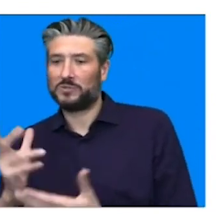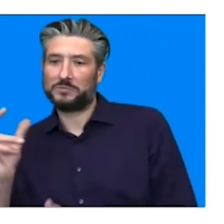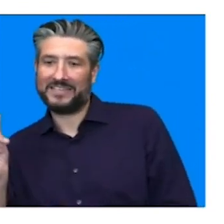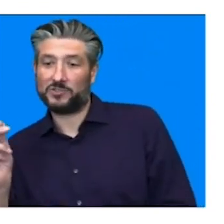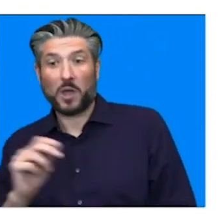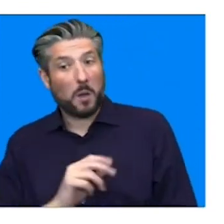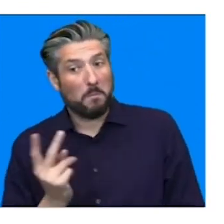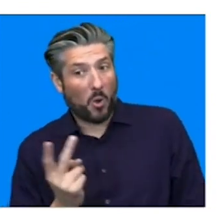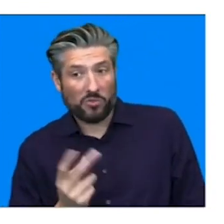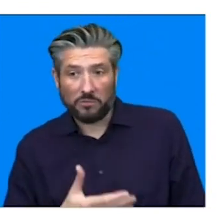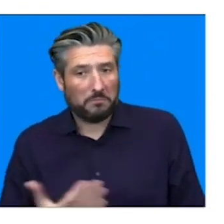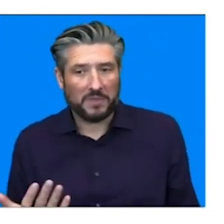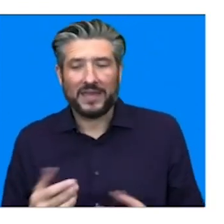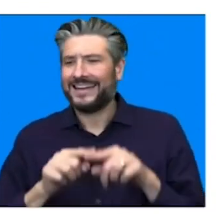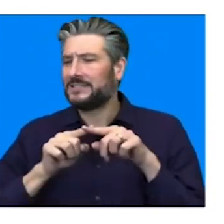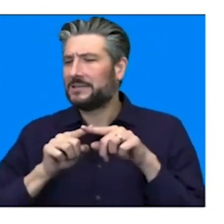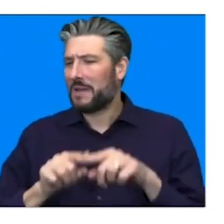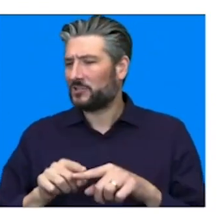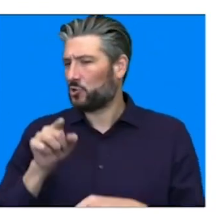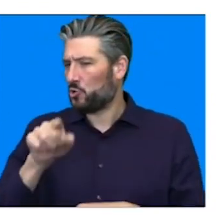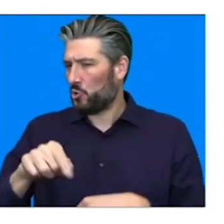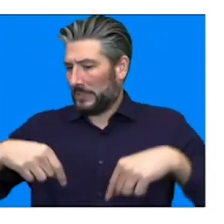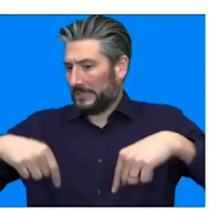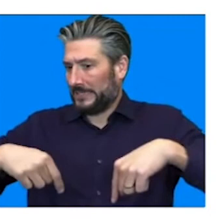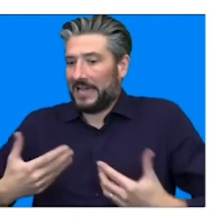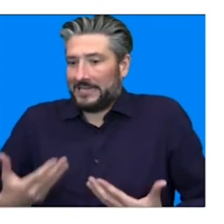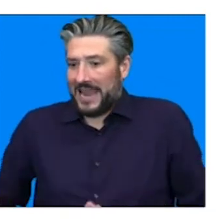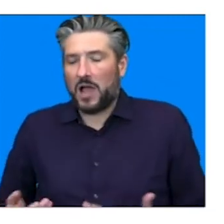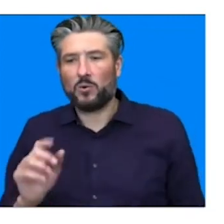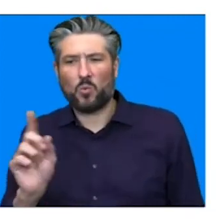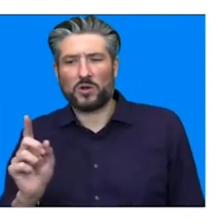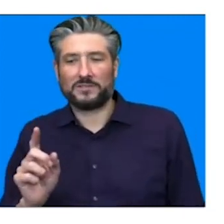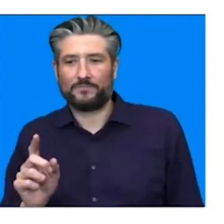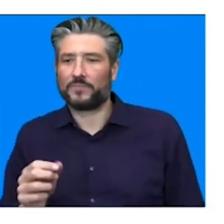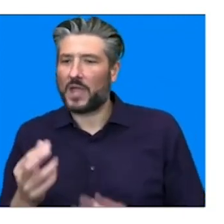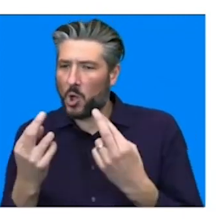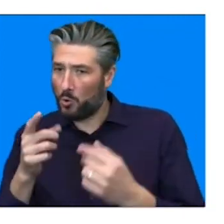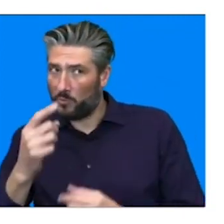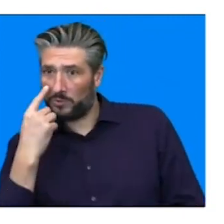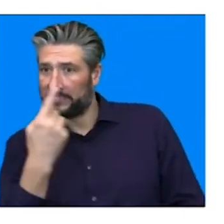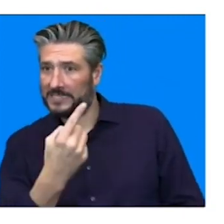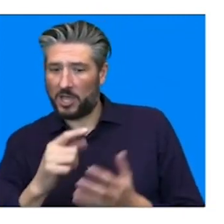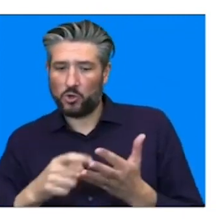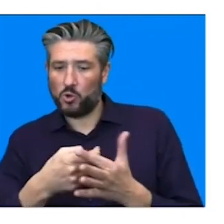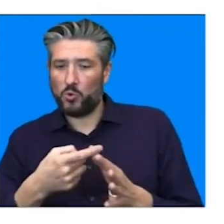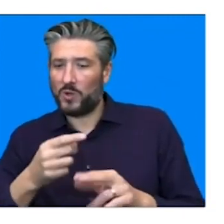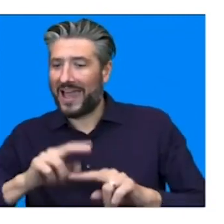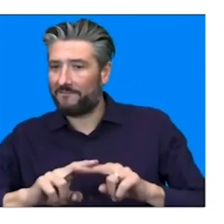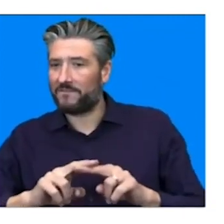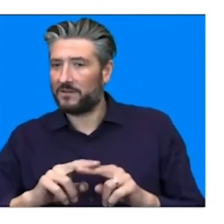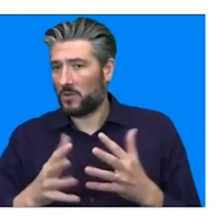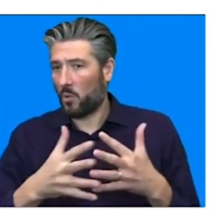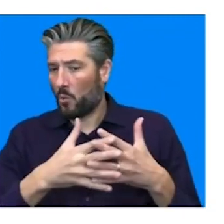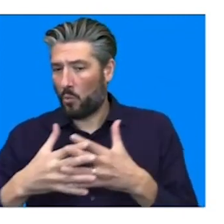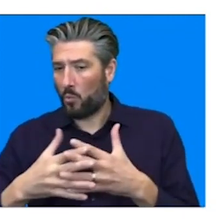you are now. I hope that you'll find what you need by starting from the UKAAF website, but I'm new to UKAAF, so I'm